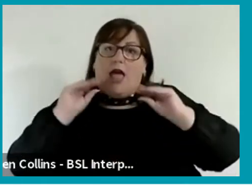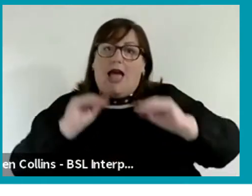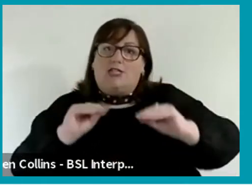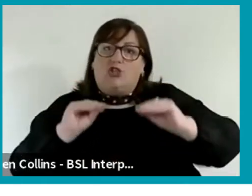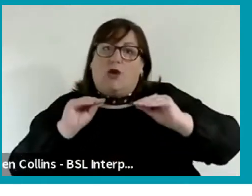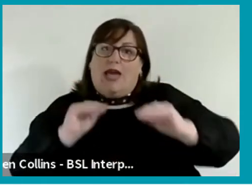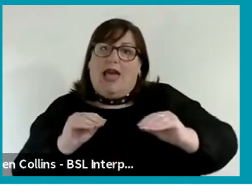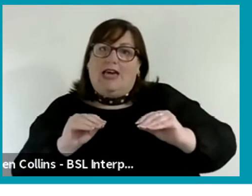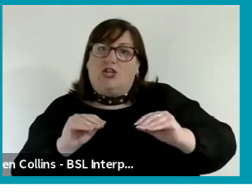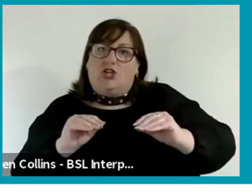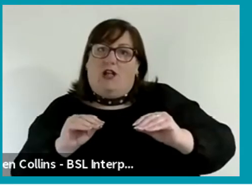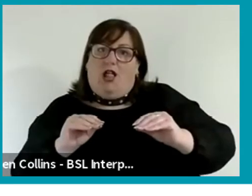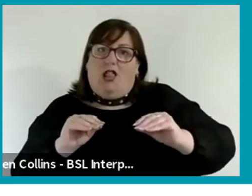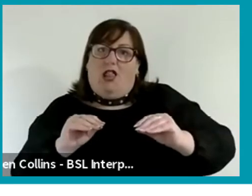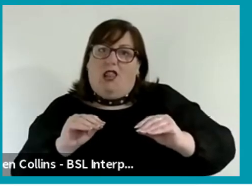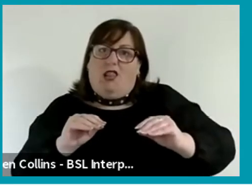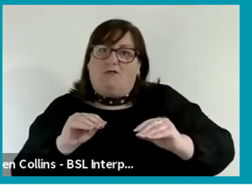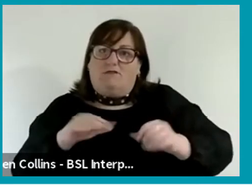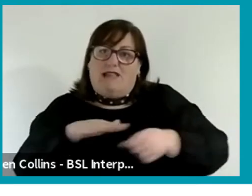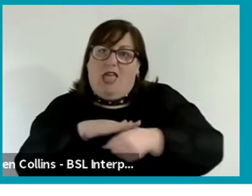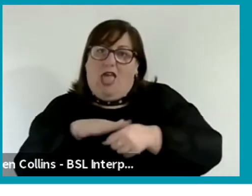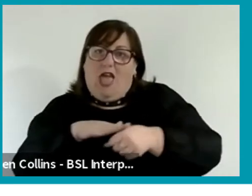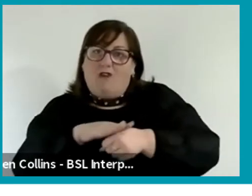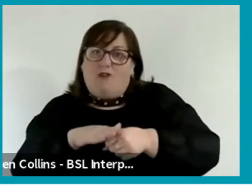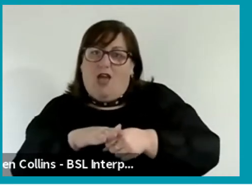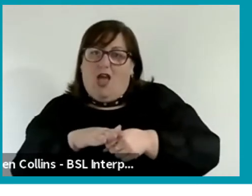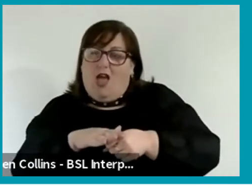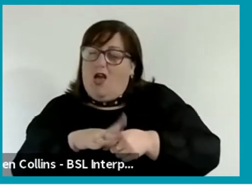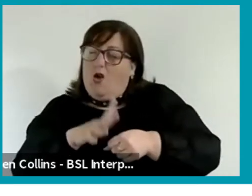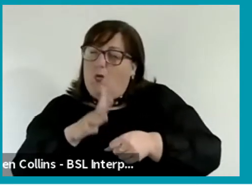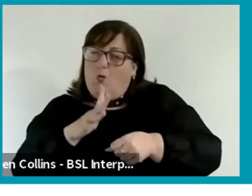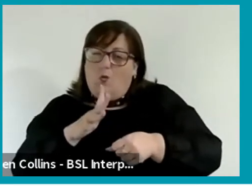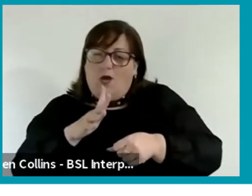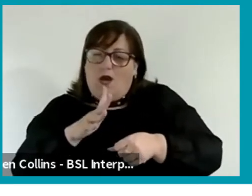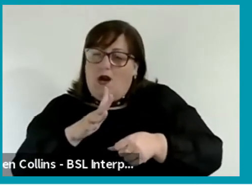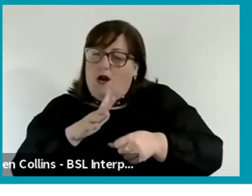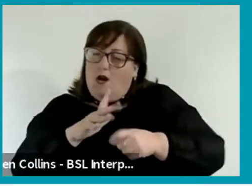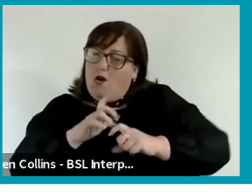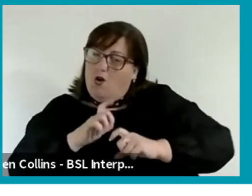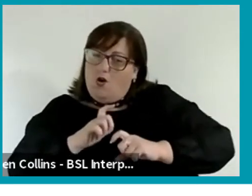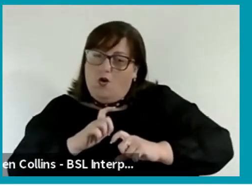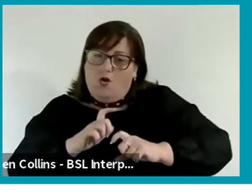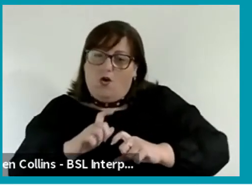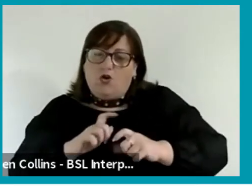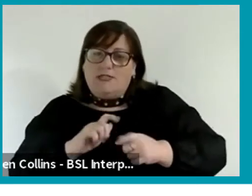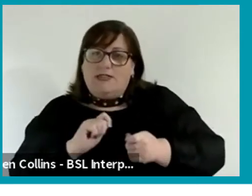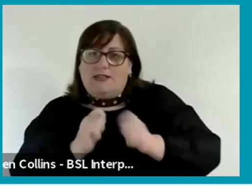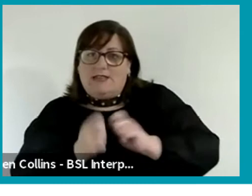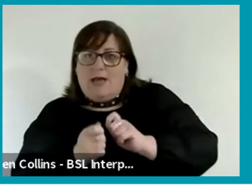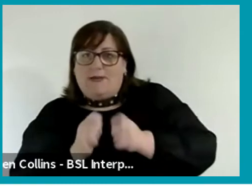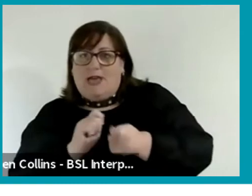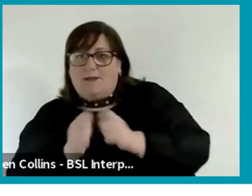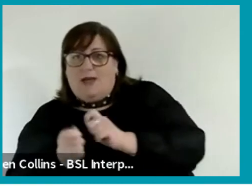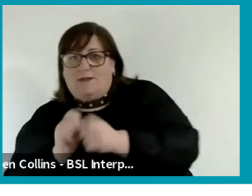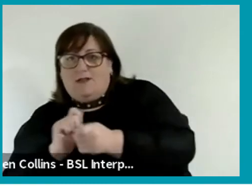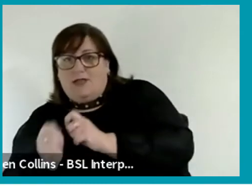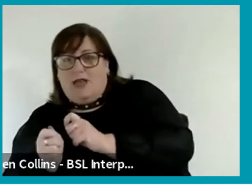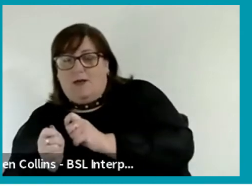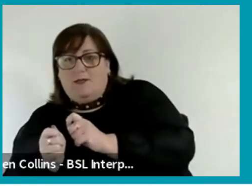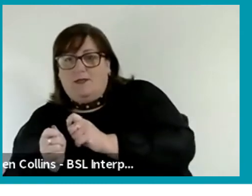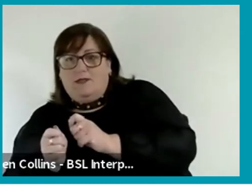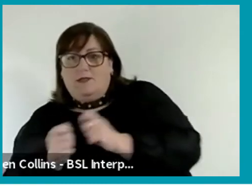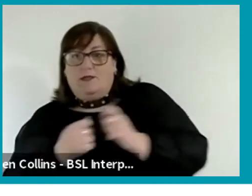is a continuous one that we keep adding to and adapting. We've also reviewed our policies and ensured that they're fit